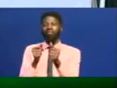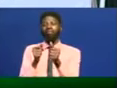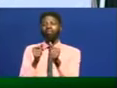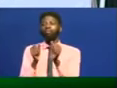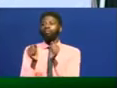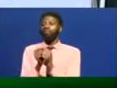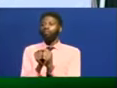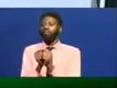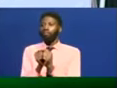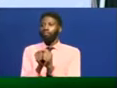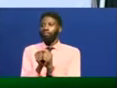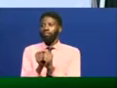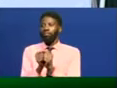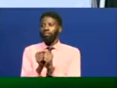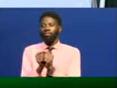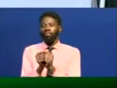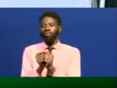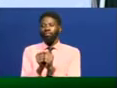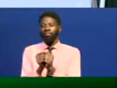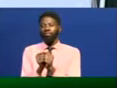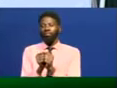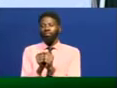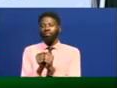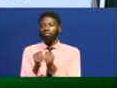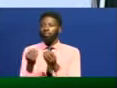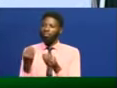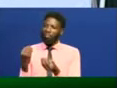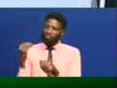a basketball of them were actually from Valerie Nekesa.